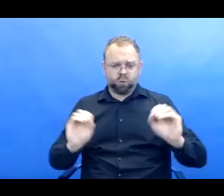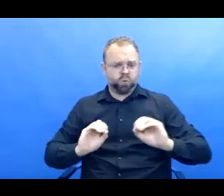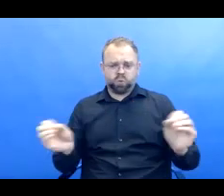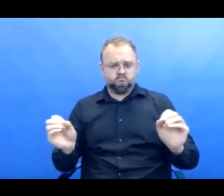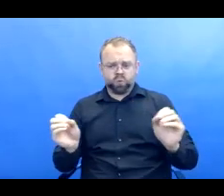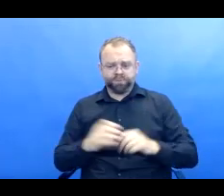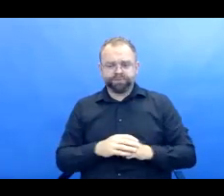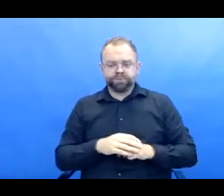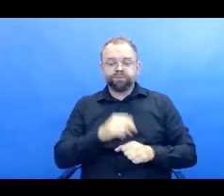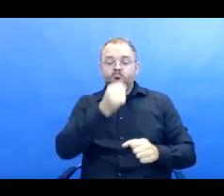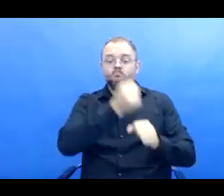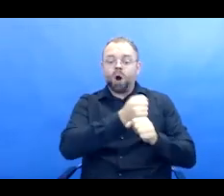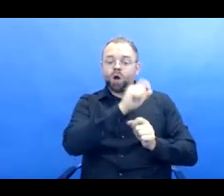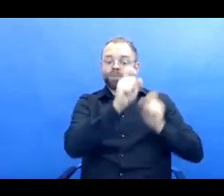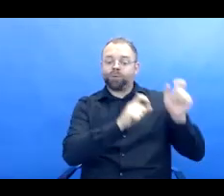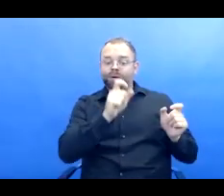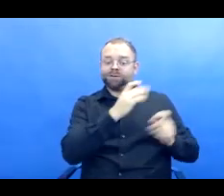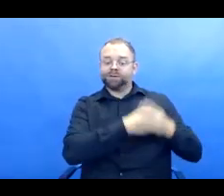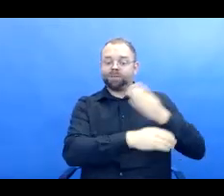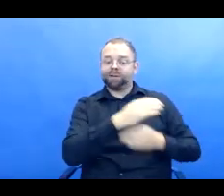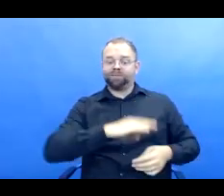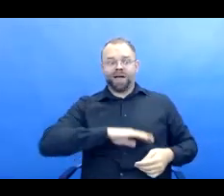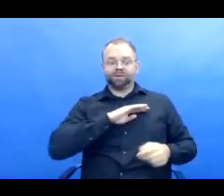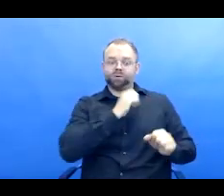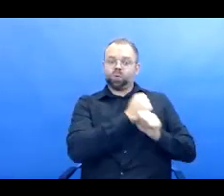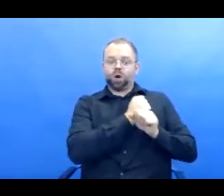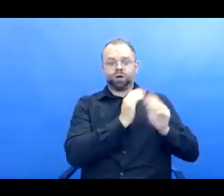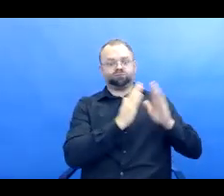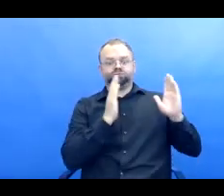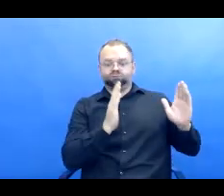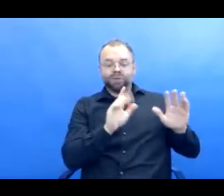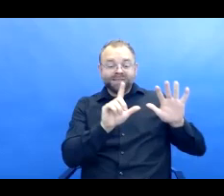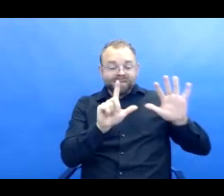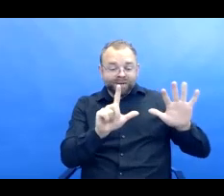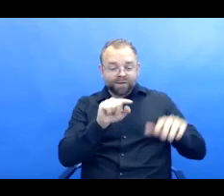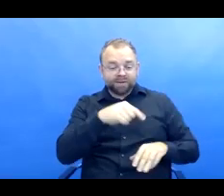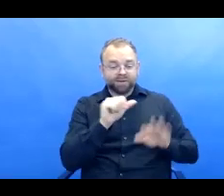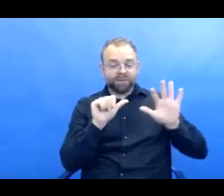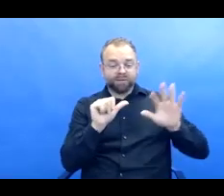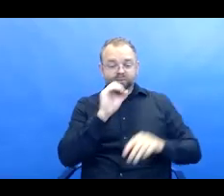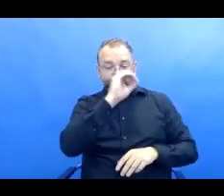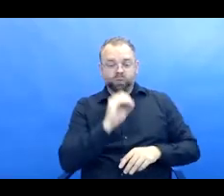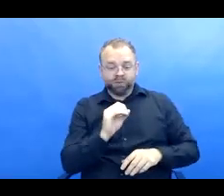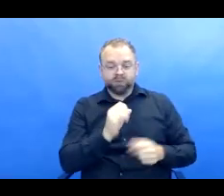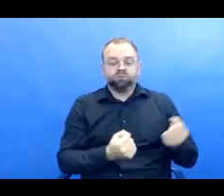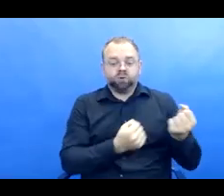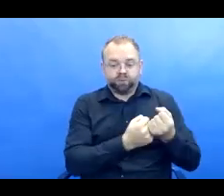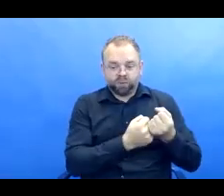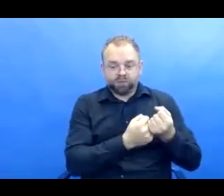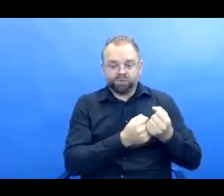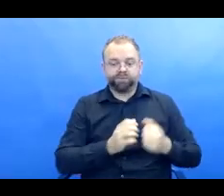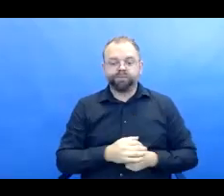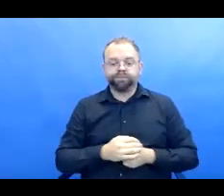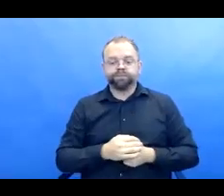form of pension. Another survey by Site Savers and Rising Flames among women with disabilities revealed